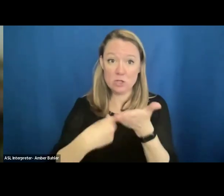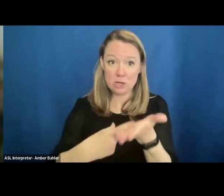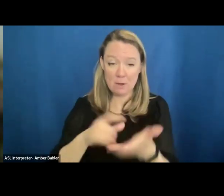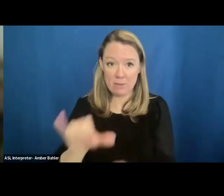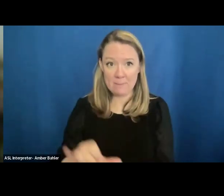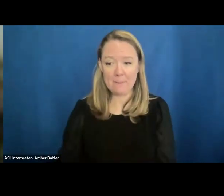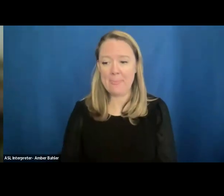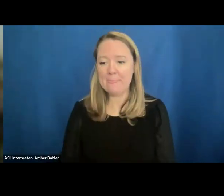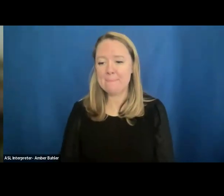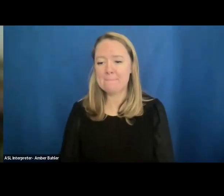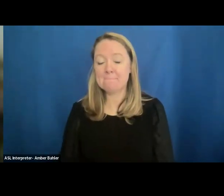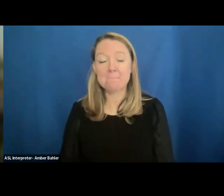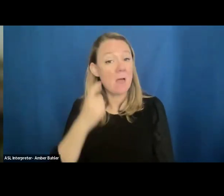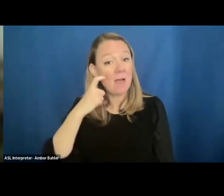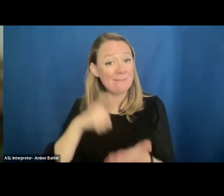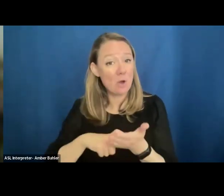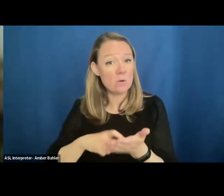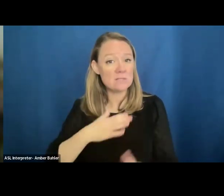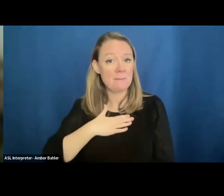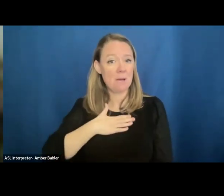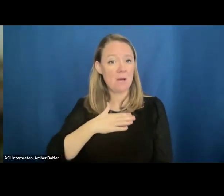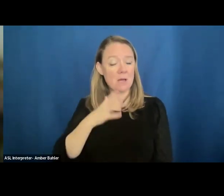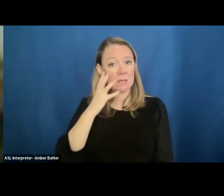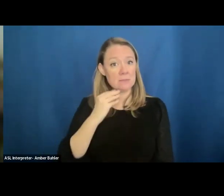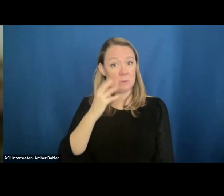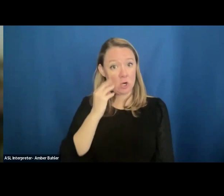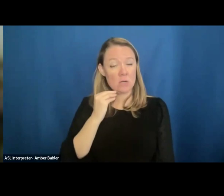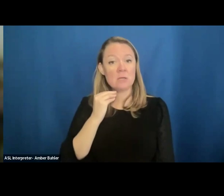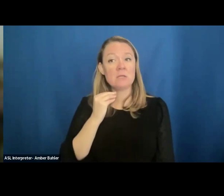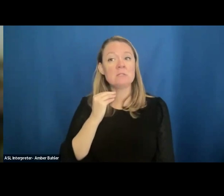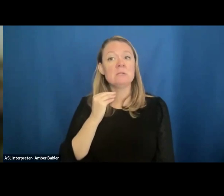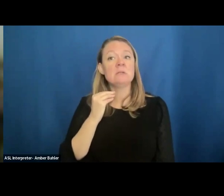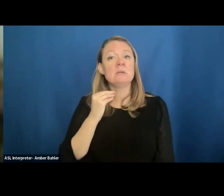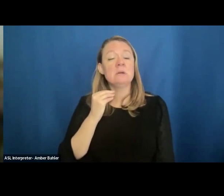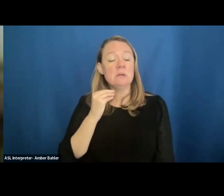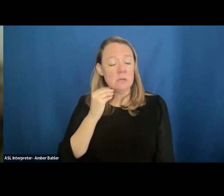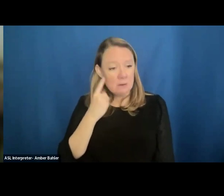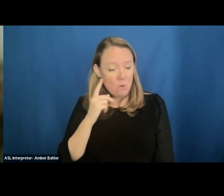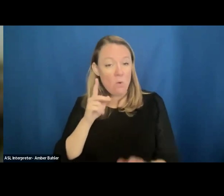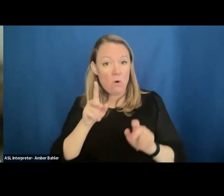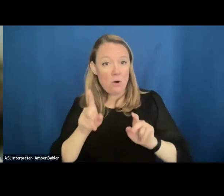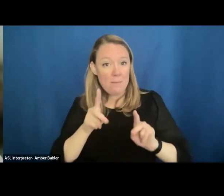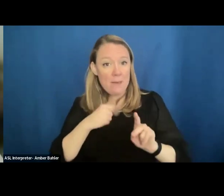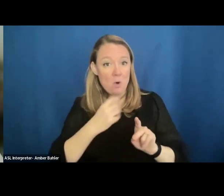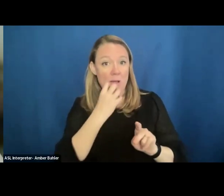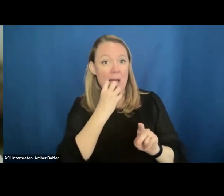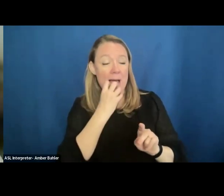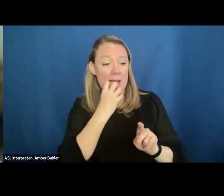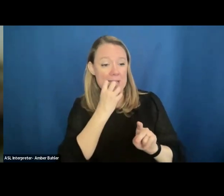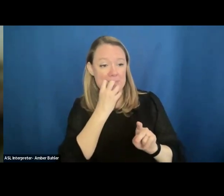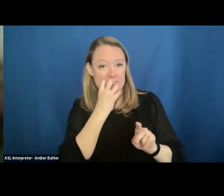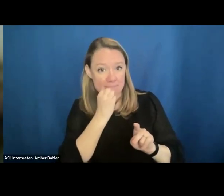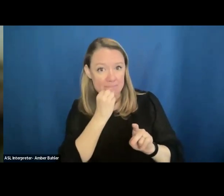in my own world with people I care about who use substances, this perception that I am too